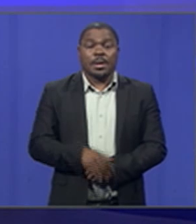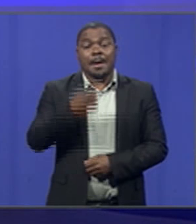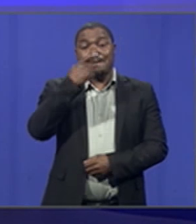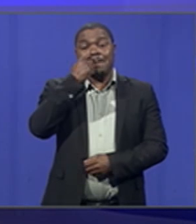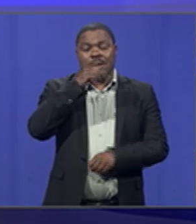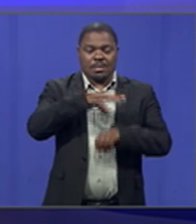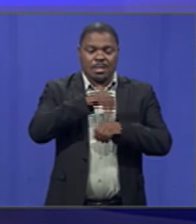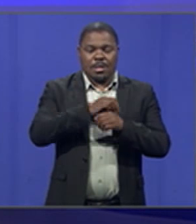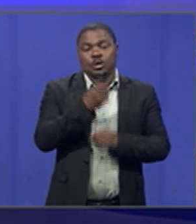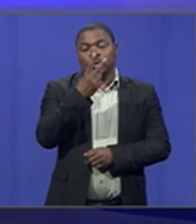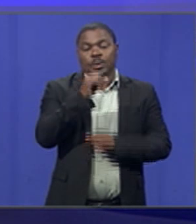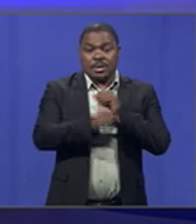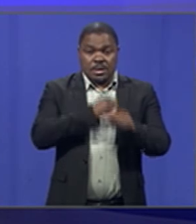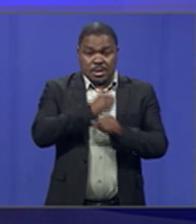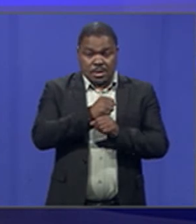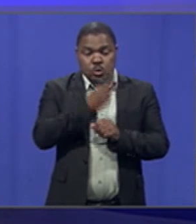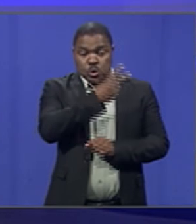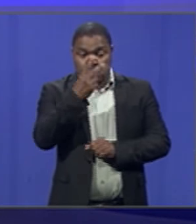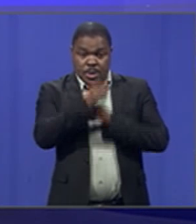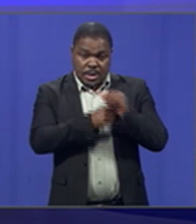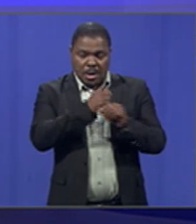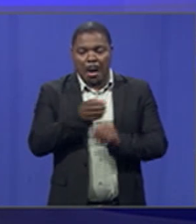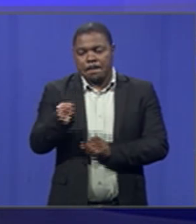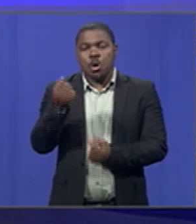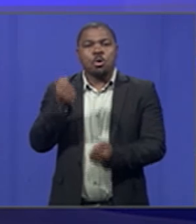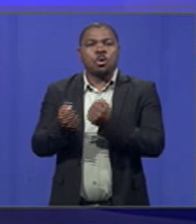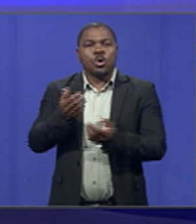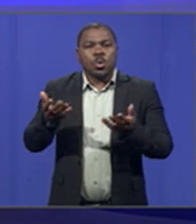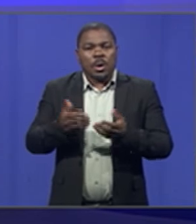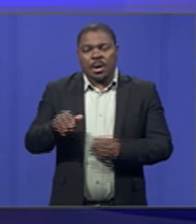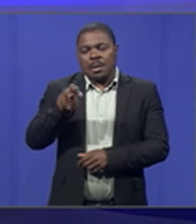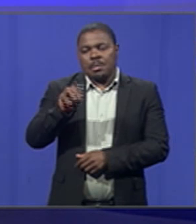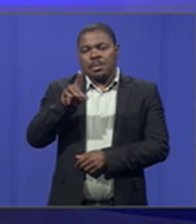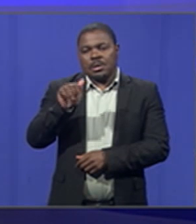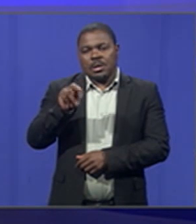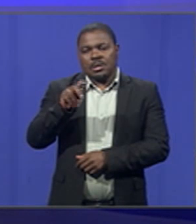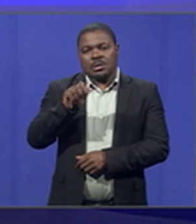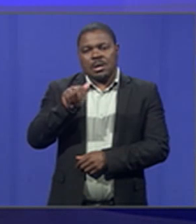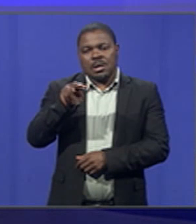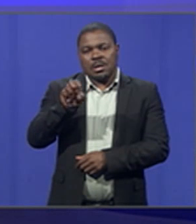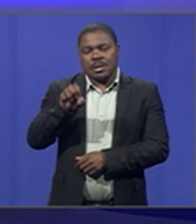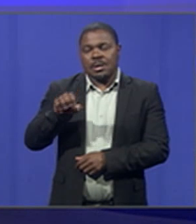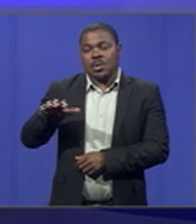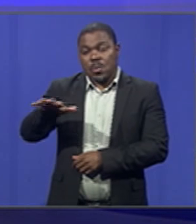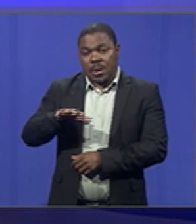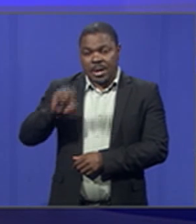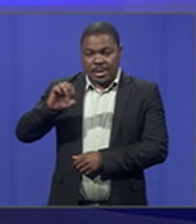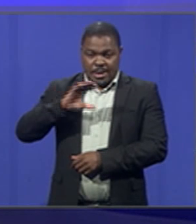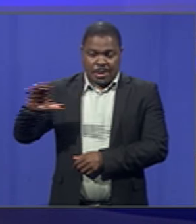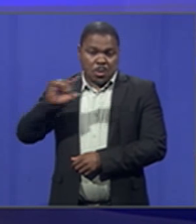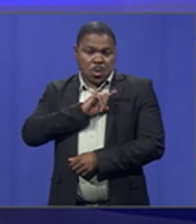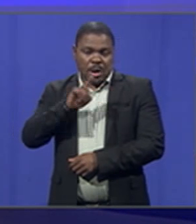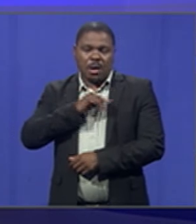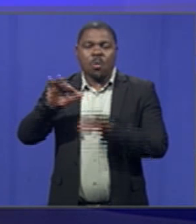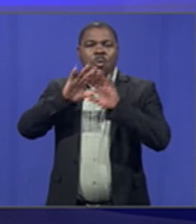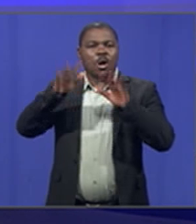Monna wa dingwaga di le 22 o tlhageletse kwa kgotlatshekelo ya magistrata wa Mdantsane kwa porofenseng ya Eastern Cape mabapi le polao ya tshimega